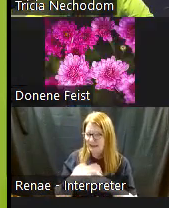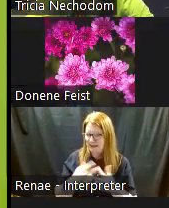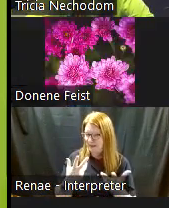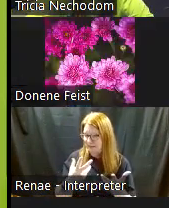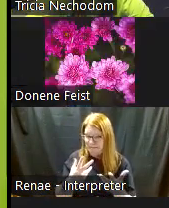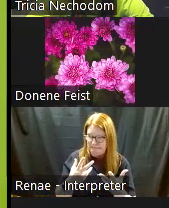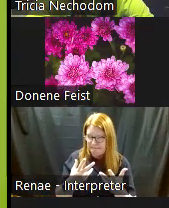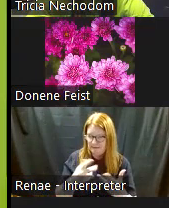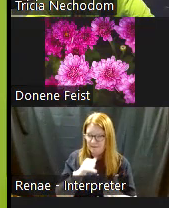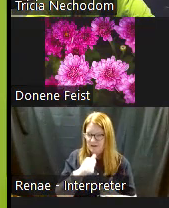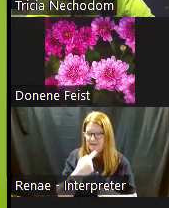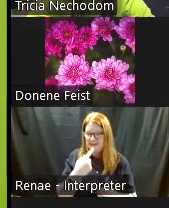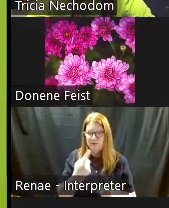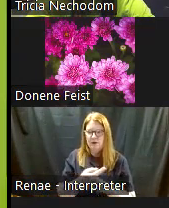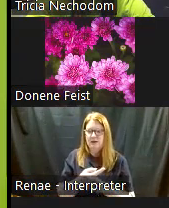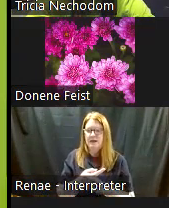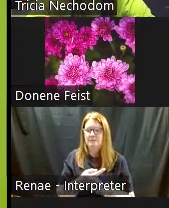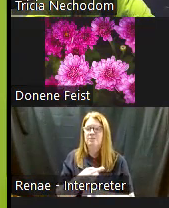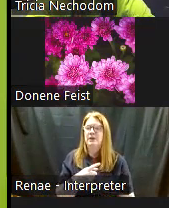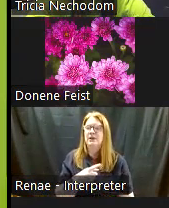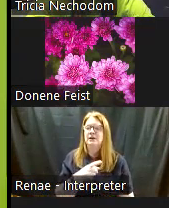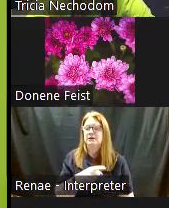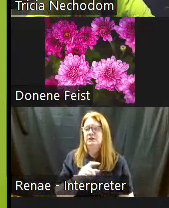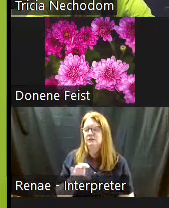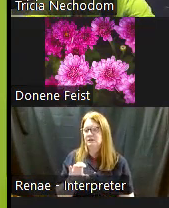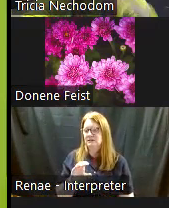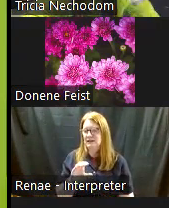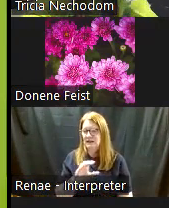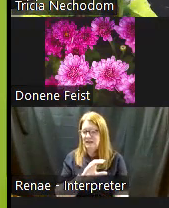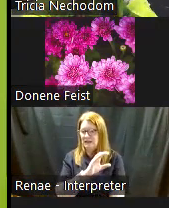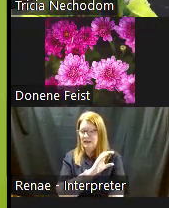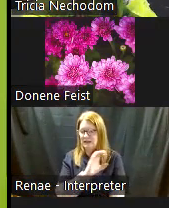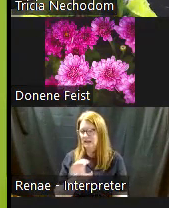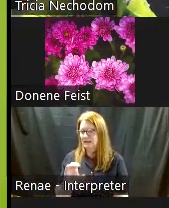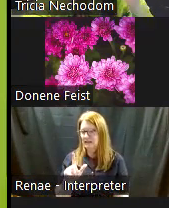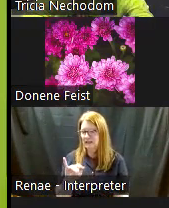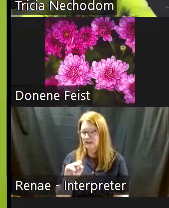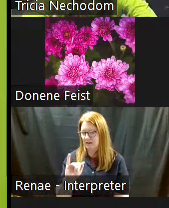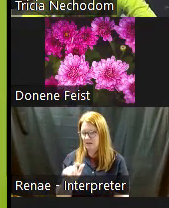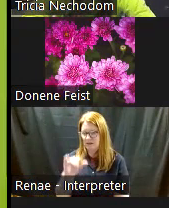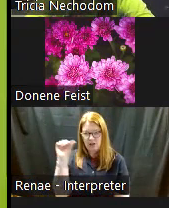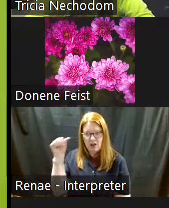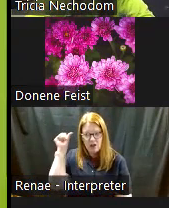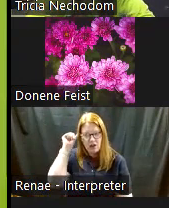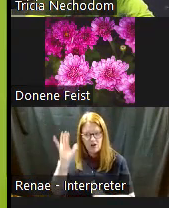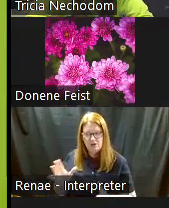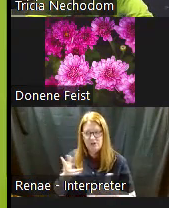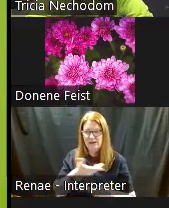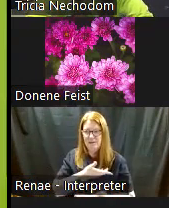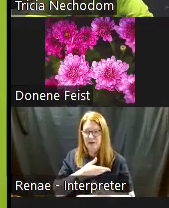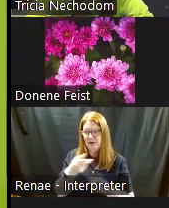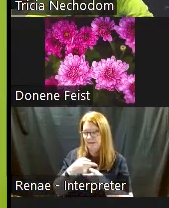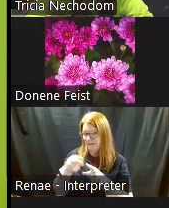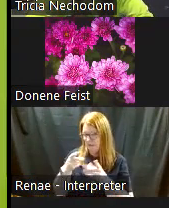correctly. So, and she is a clinical audiologist and a pediatric specialist in Minot,